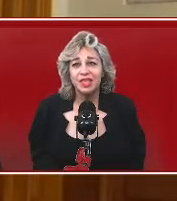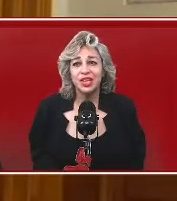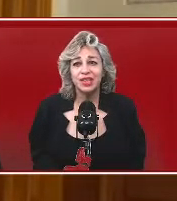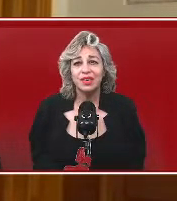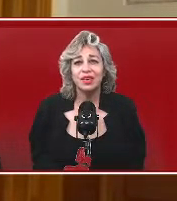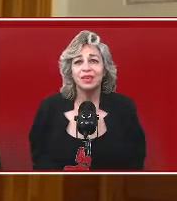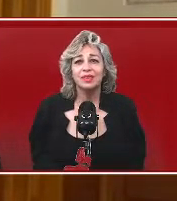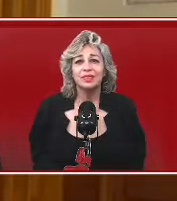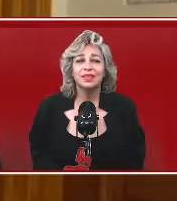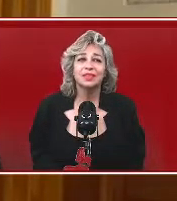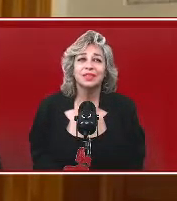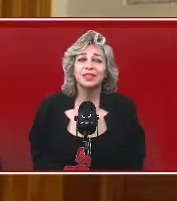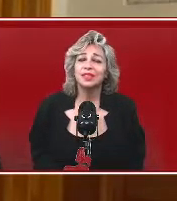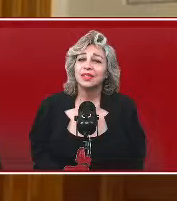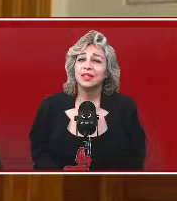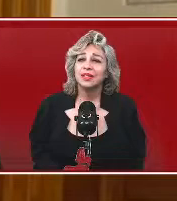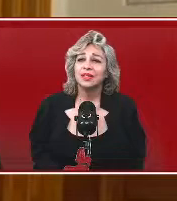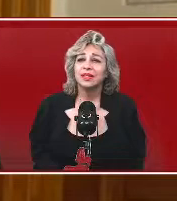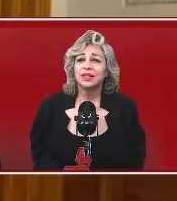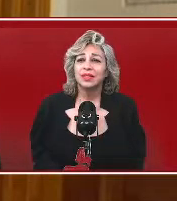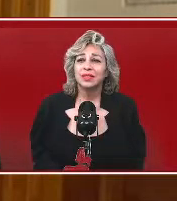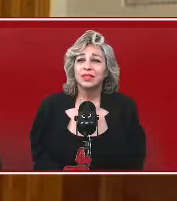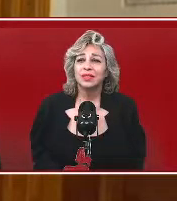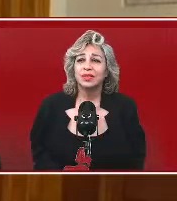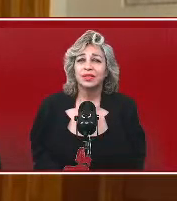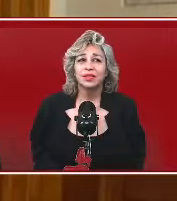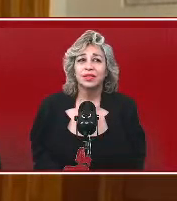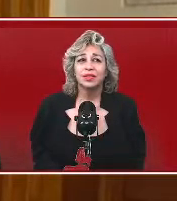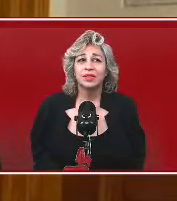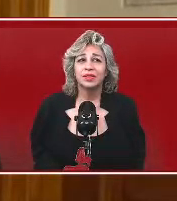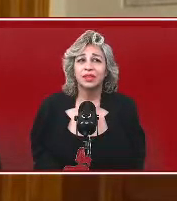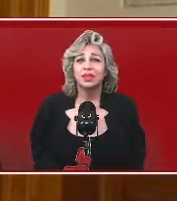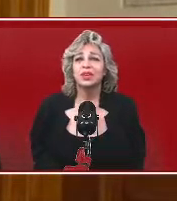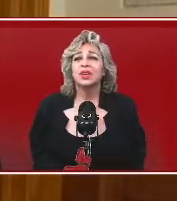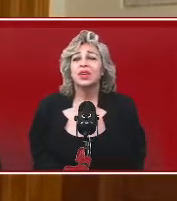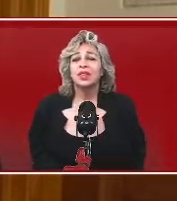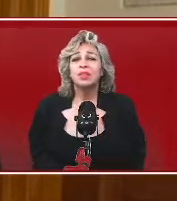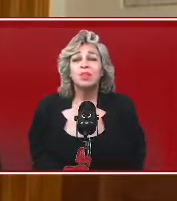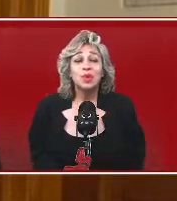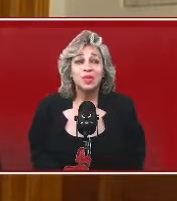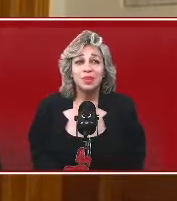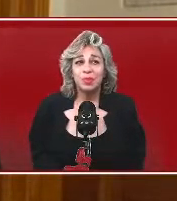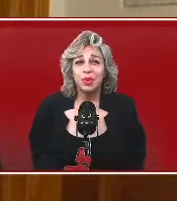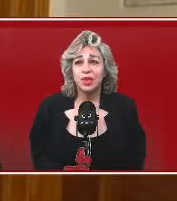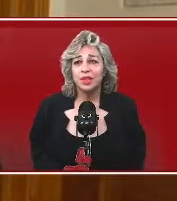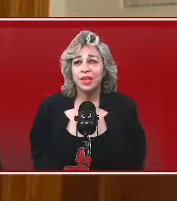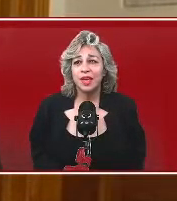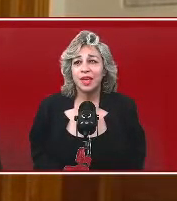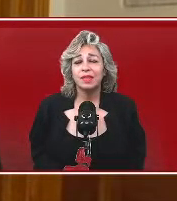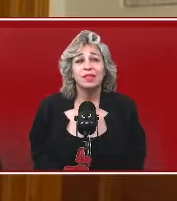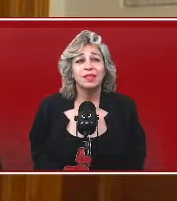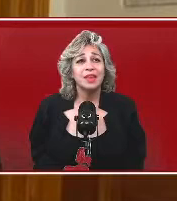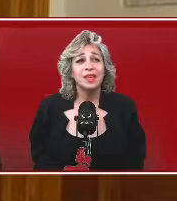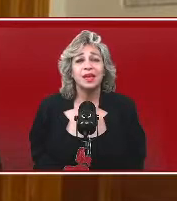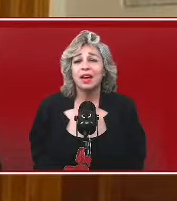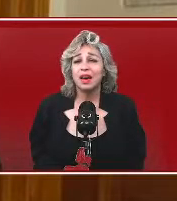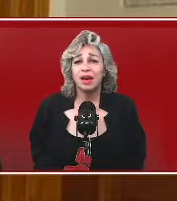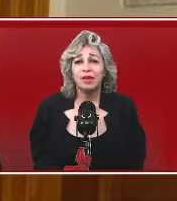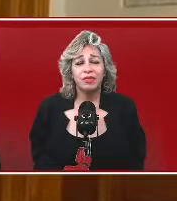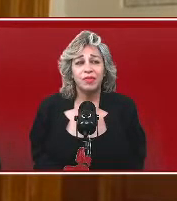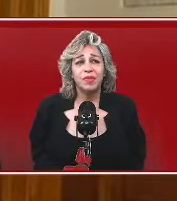care of each other. Lo más importante de todo lo sagrado, The most important thing, the